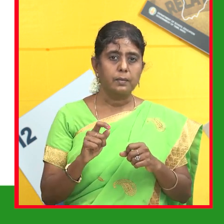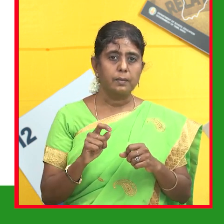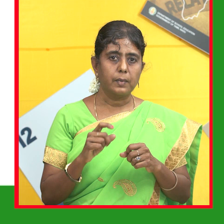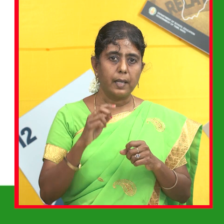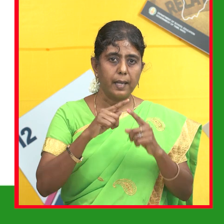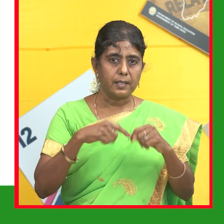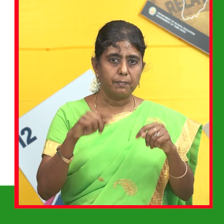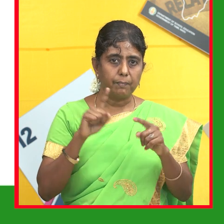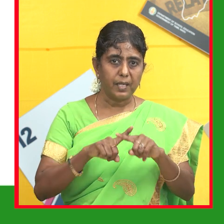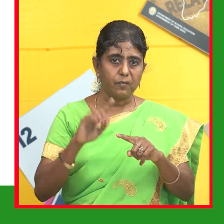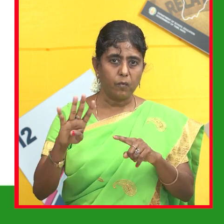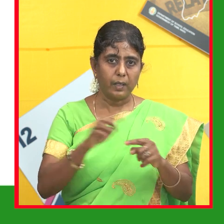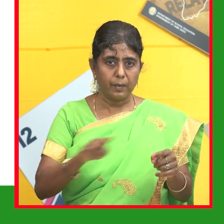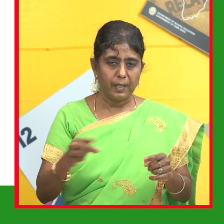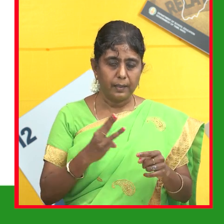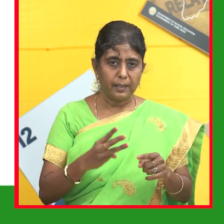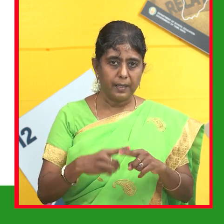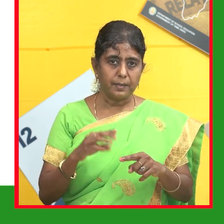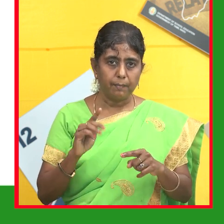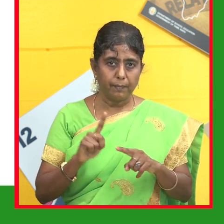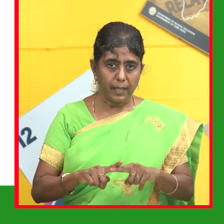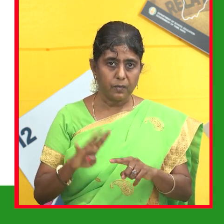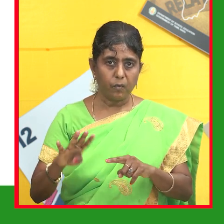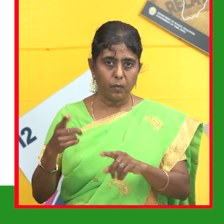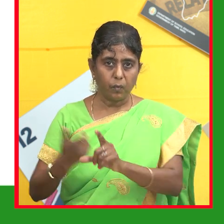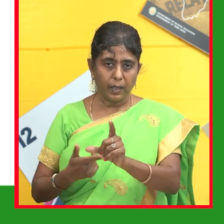you can see x plus 4 divided by 3x plus 4y.